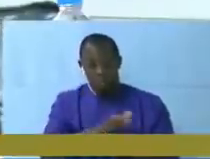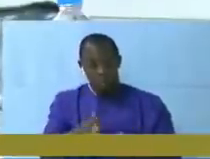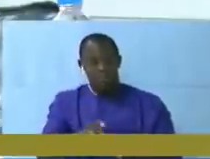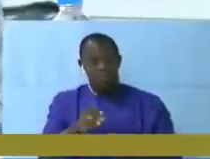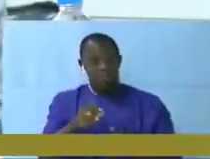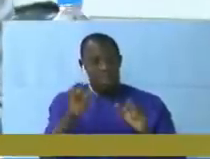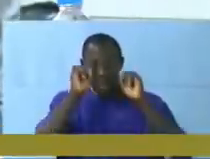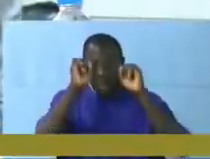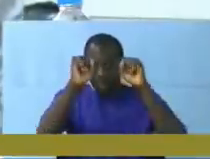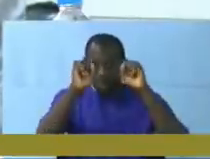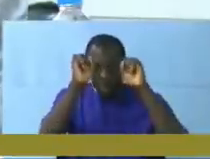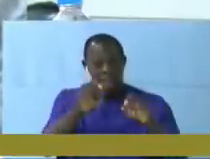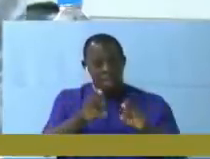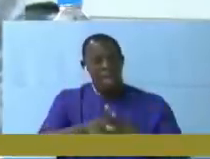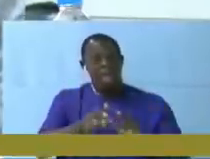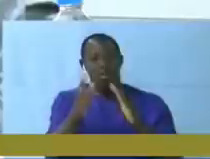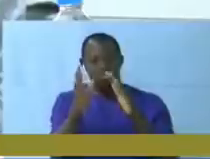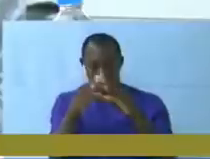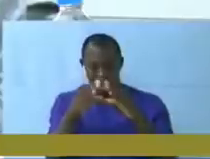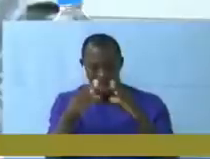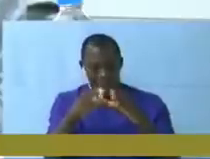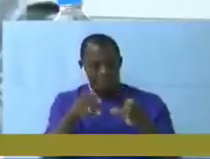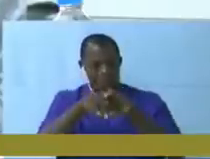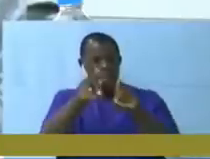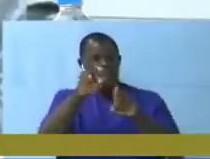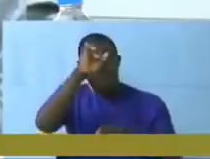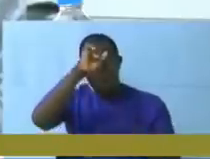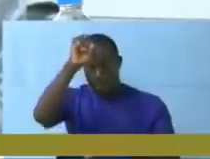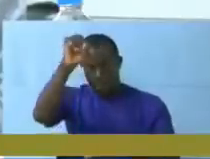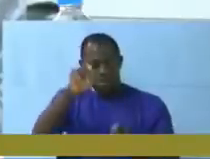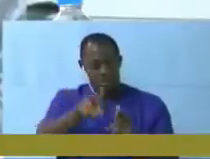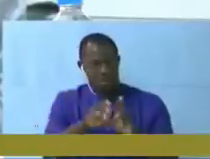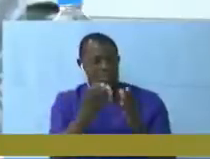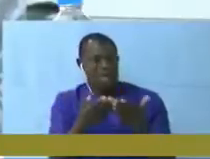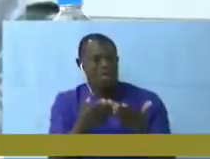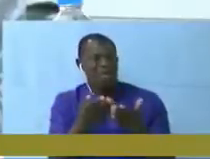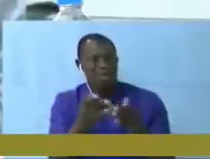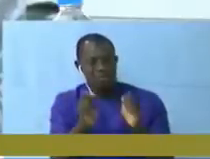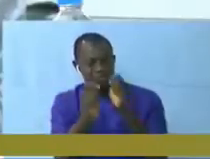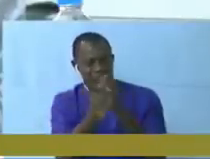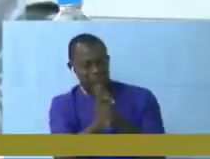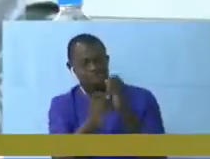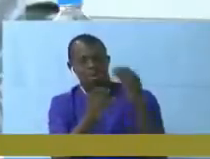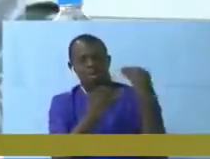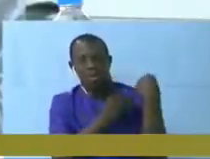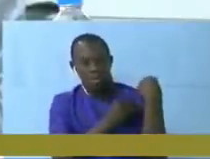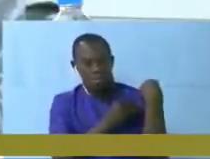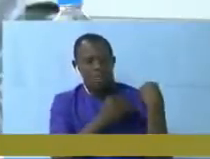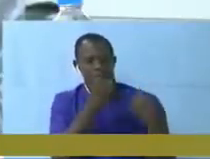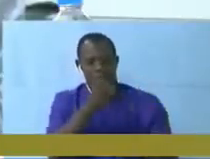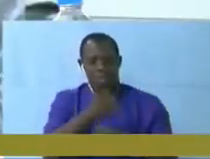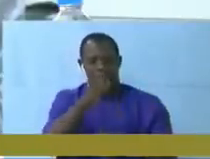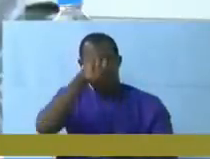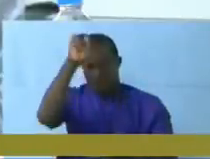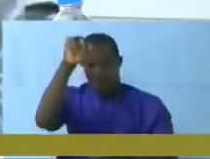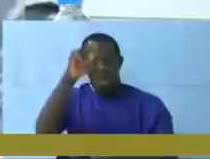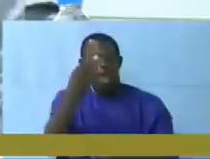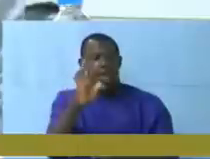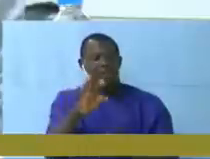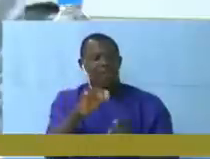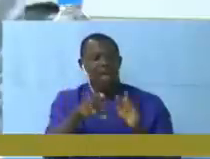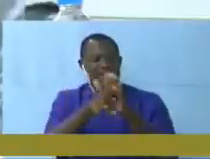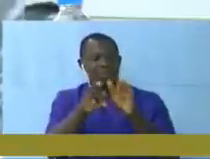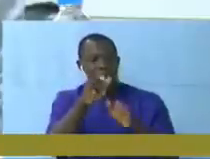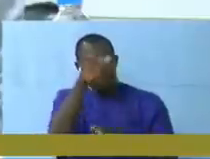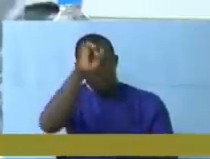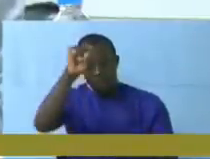the president, to be in charge. Alexis Sibir, itamen bu fekke ne dara amna ci xewna ci president bi bu boowa president bi du